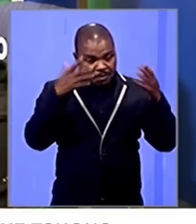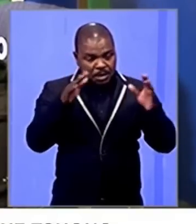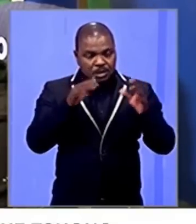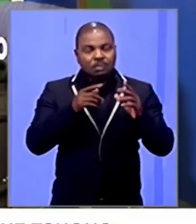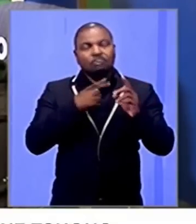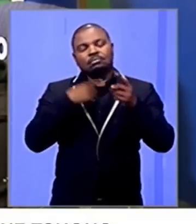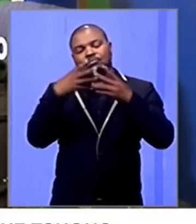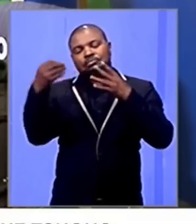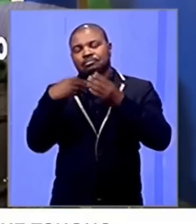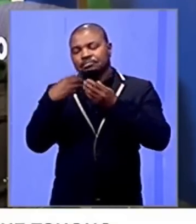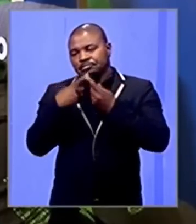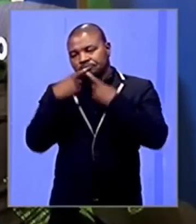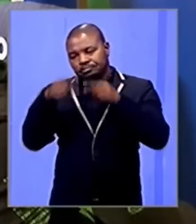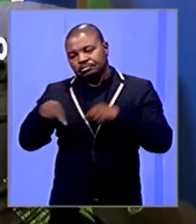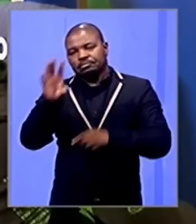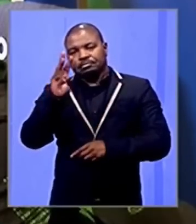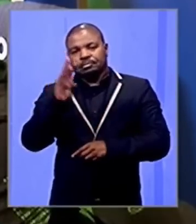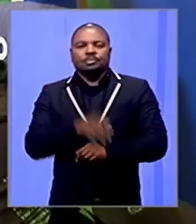la 4.